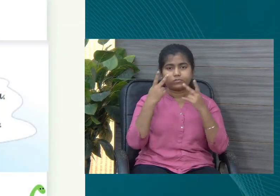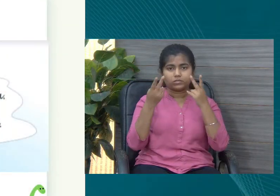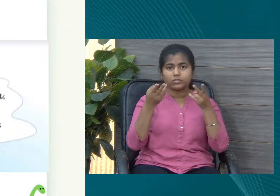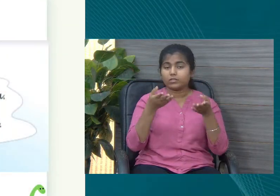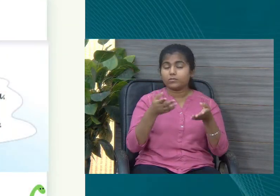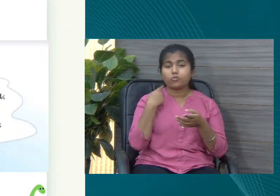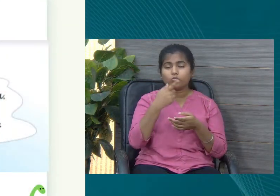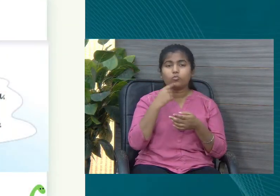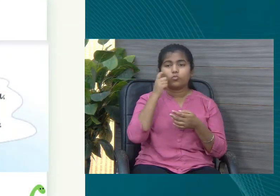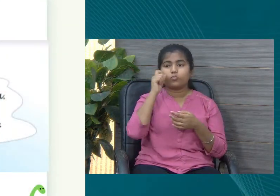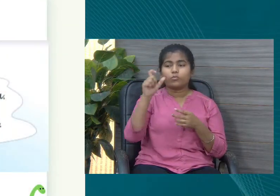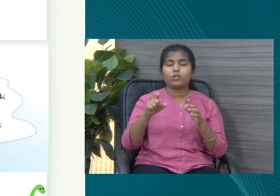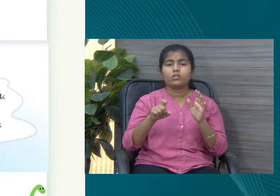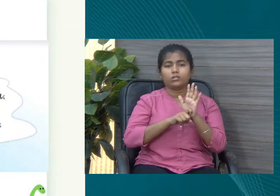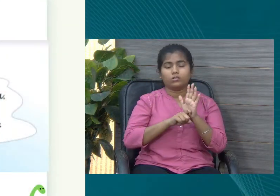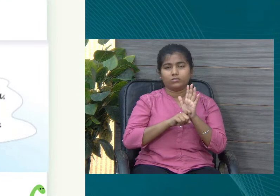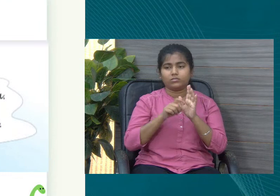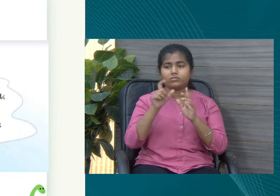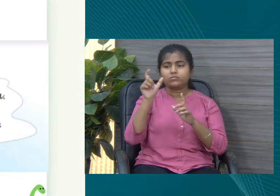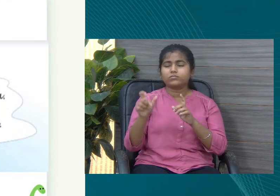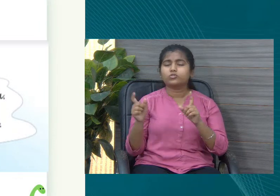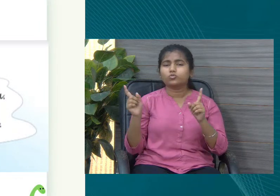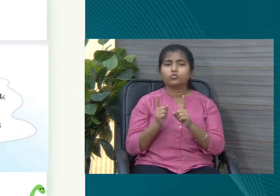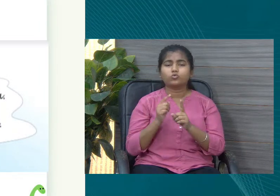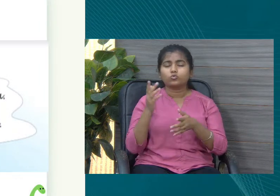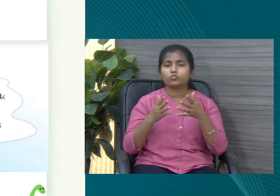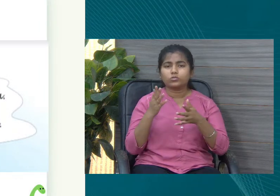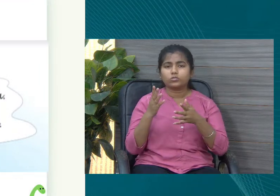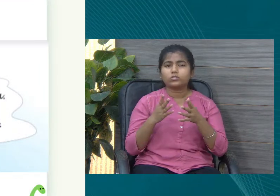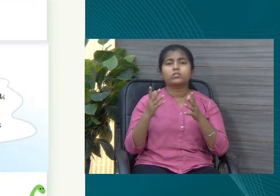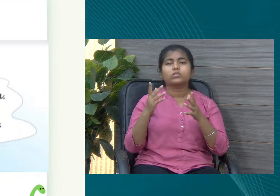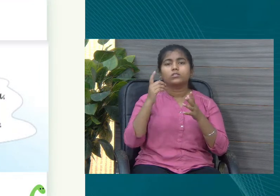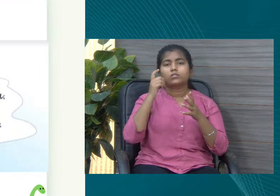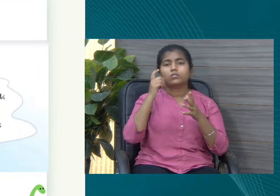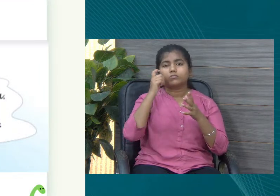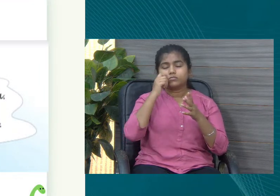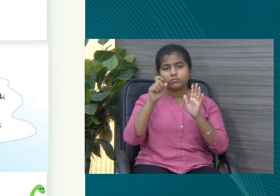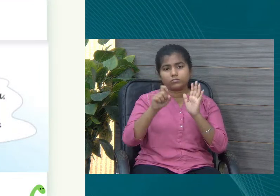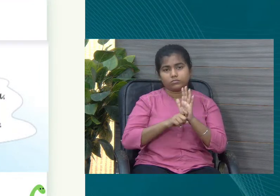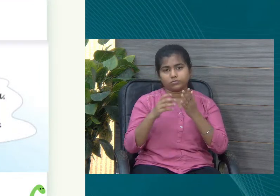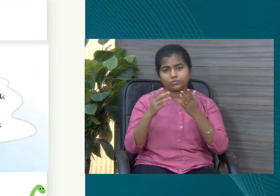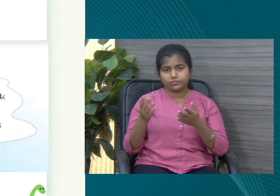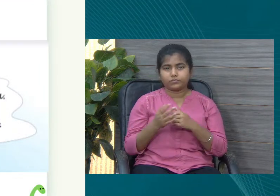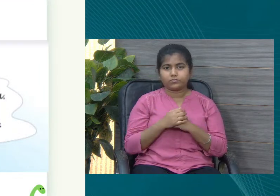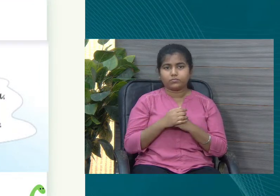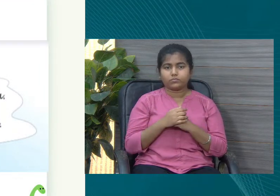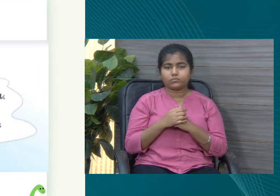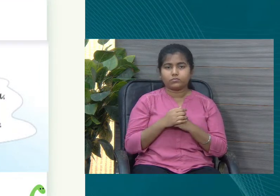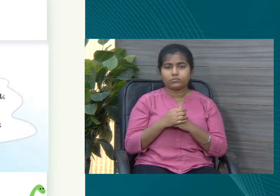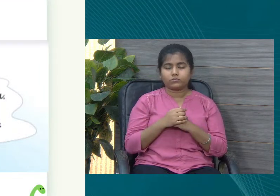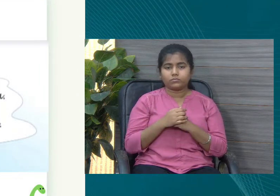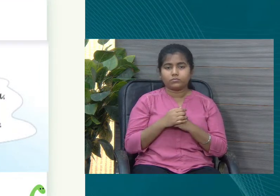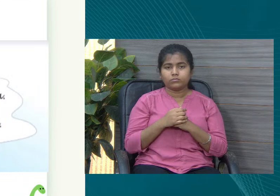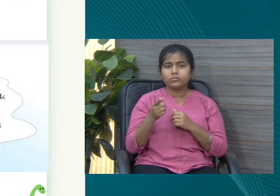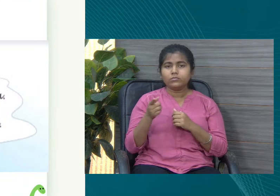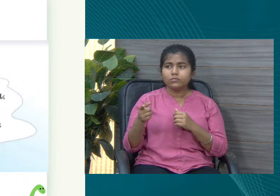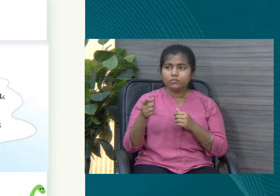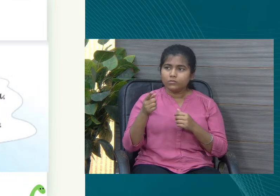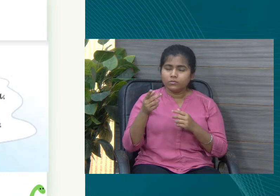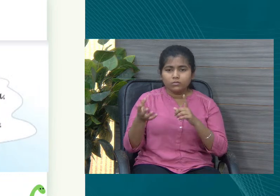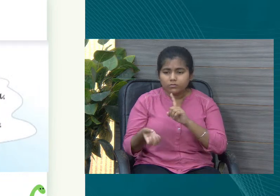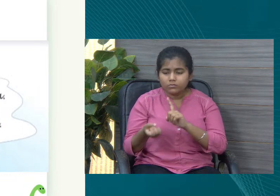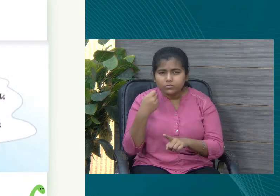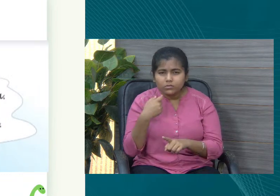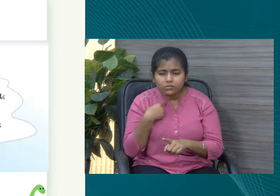there and he has found a footprint. Okay. Whose footprint? Now it's a wild guess, maybe some